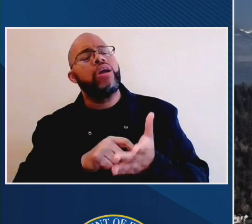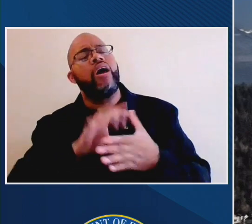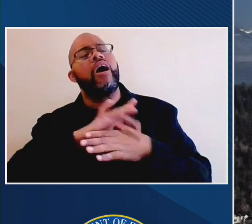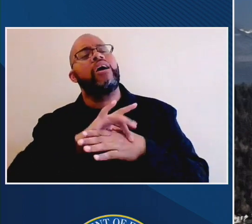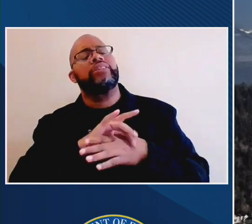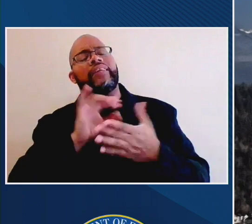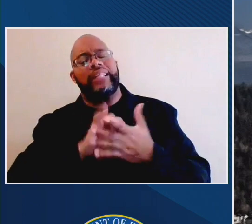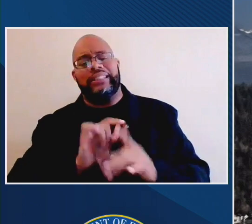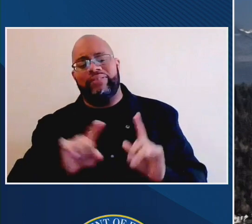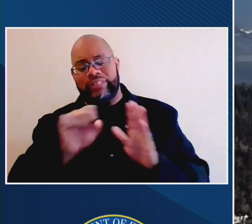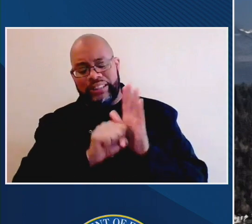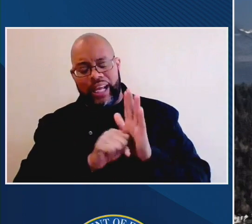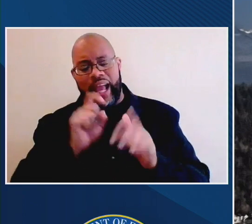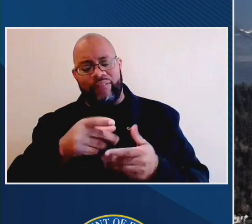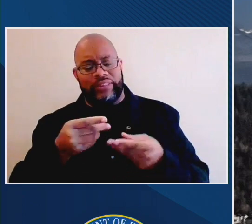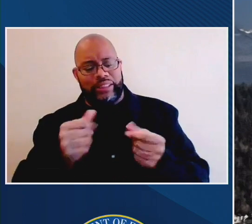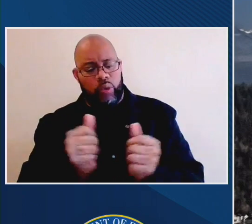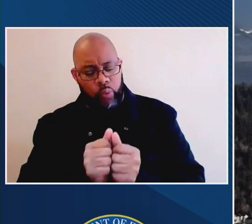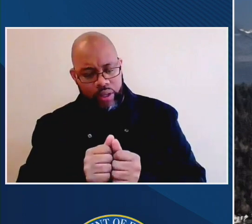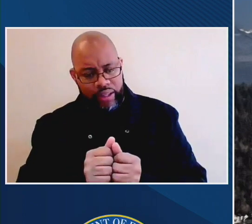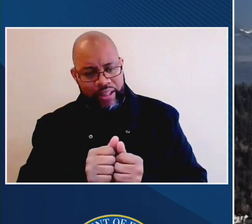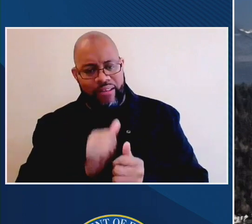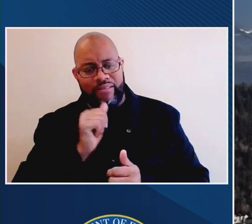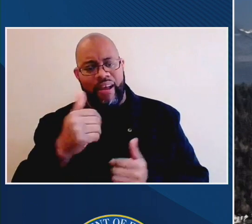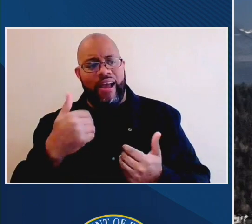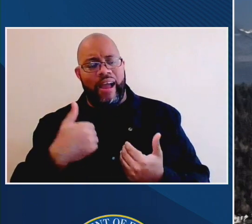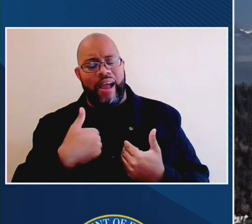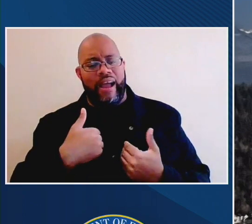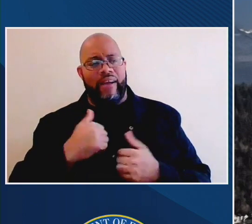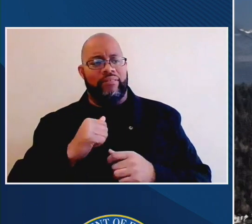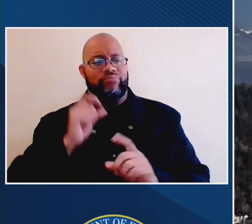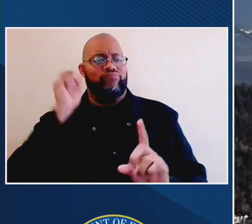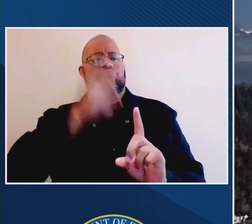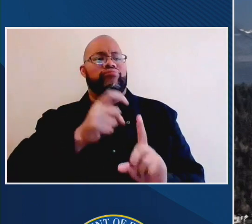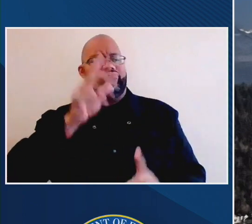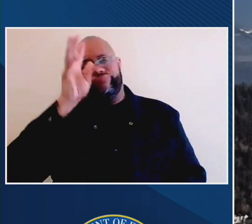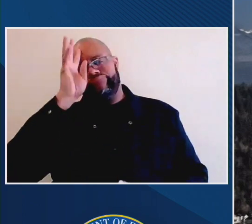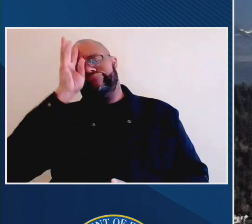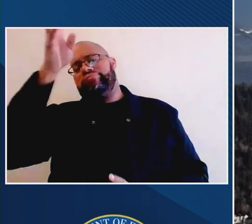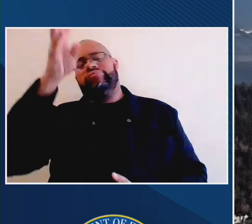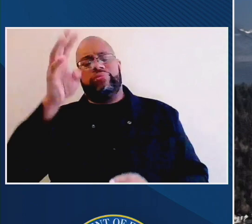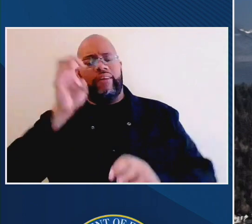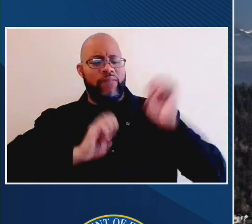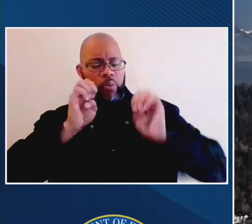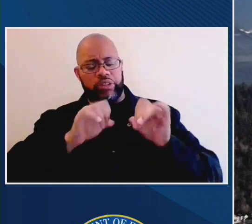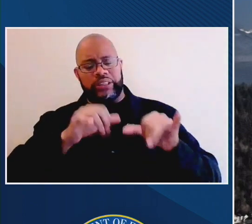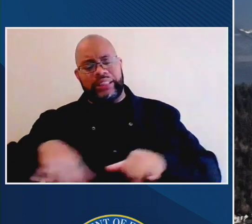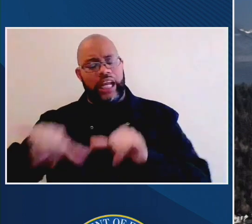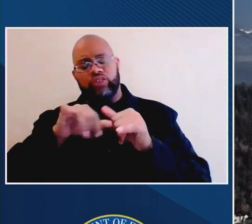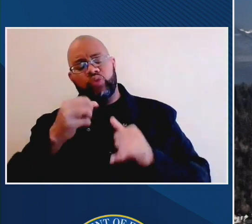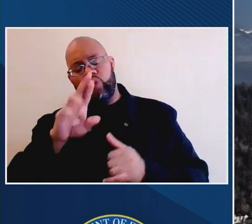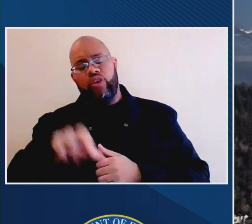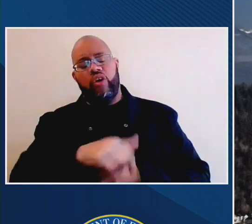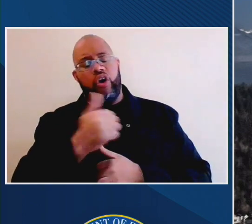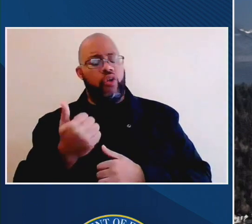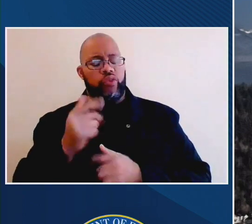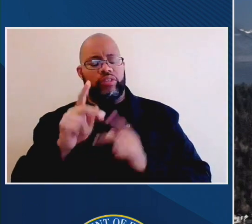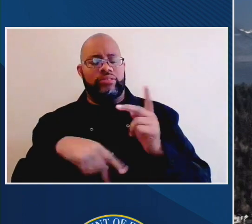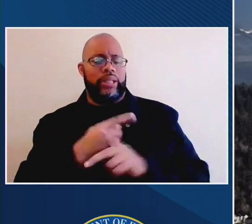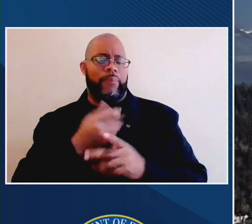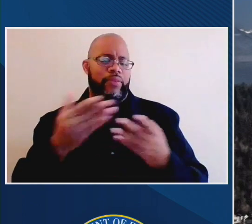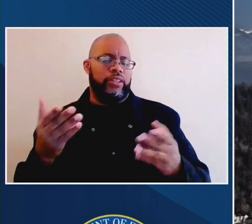those programs. It's not just necessarily the financial aid and the lure to maybe go on to formal post-secondary education. It's